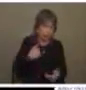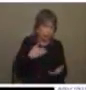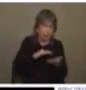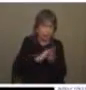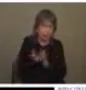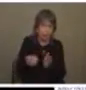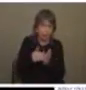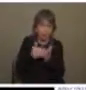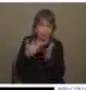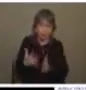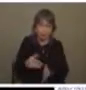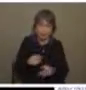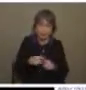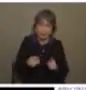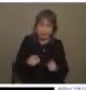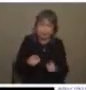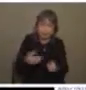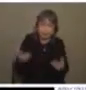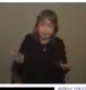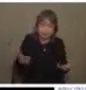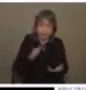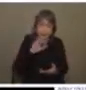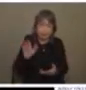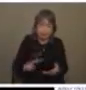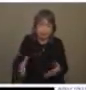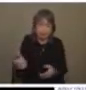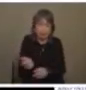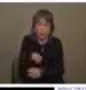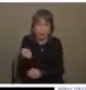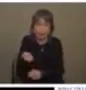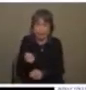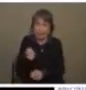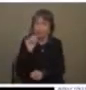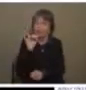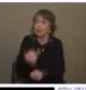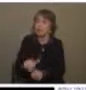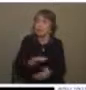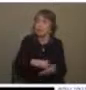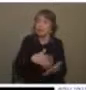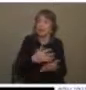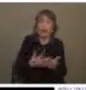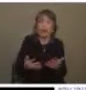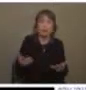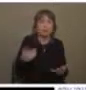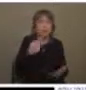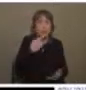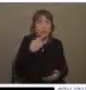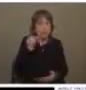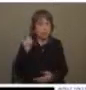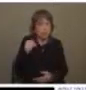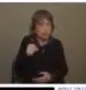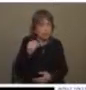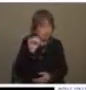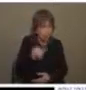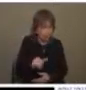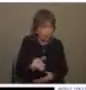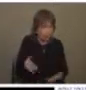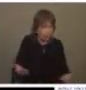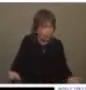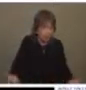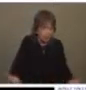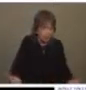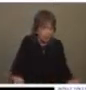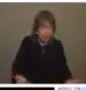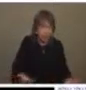lottery. So programs, as this graph clearly shows, worked as they were supposed to operate. The red line is the collapse in